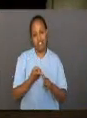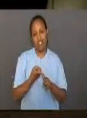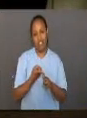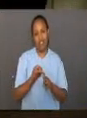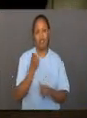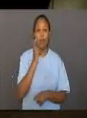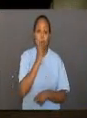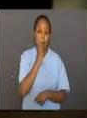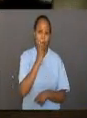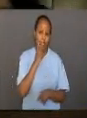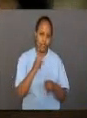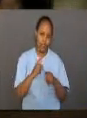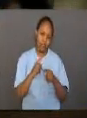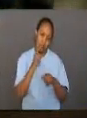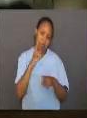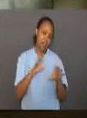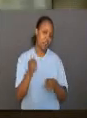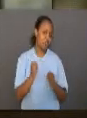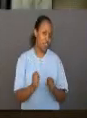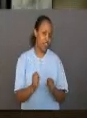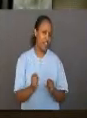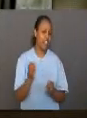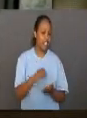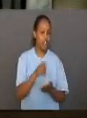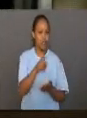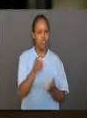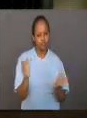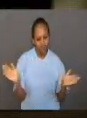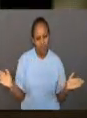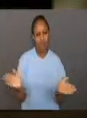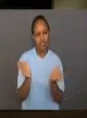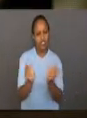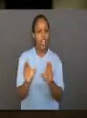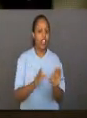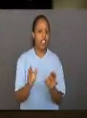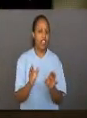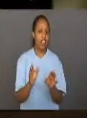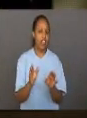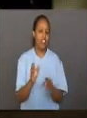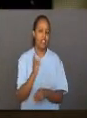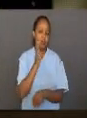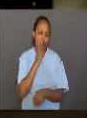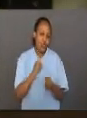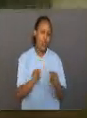tried smoking, and they are pressuring you to try it as